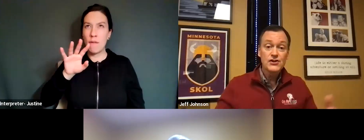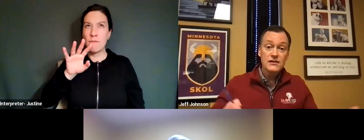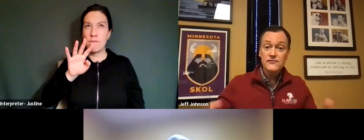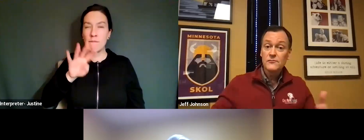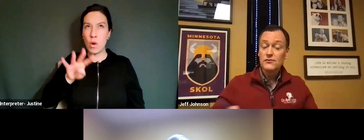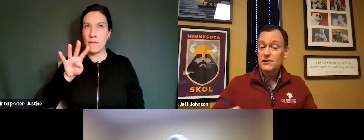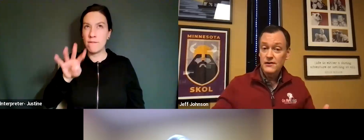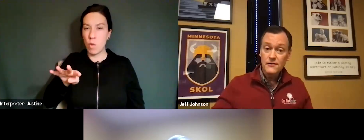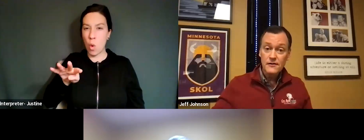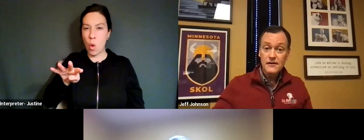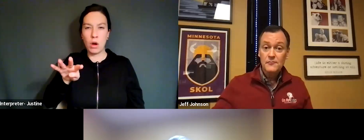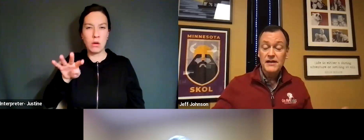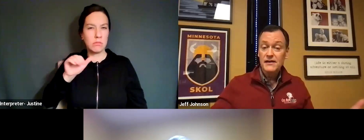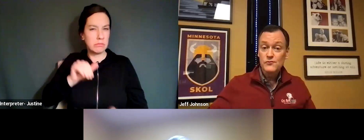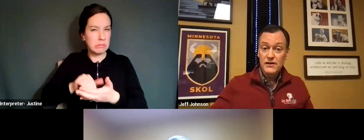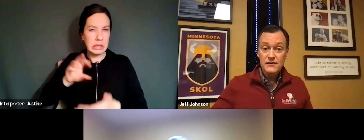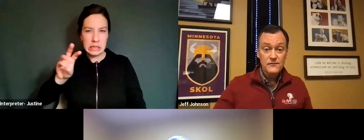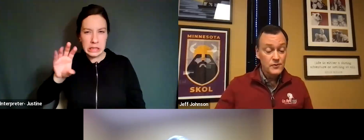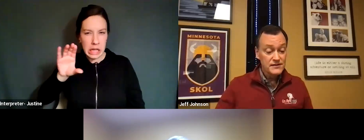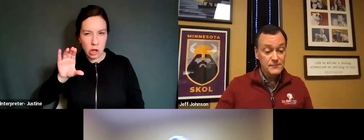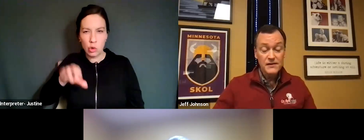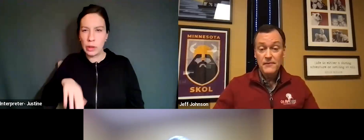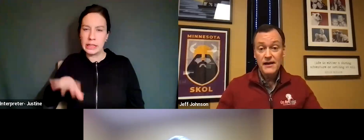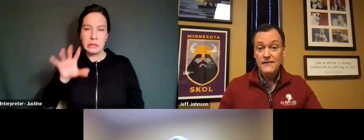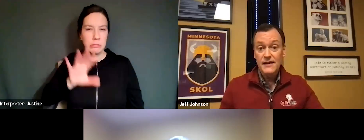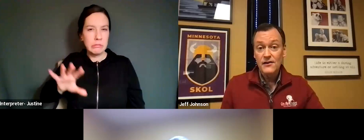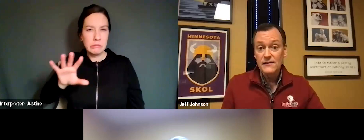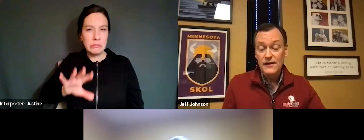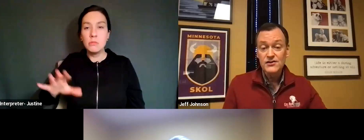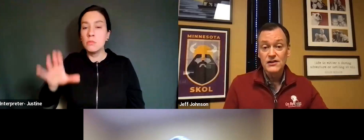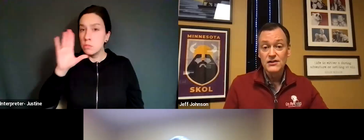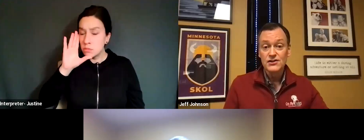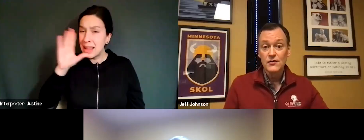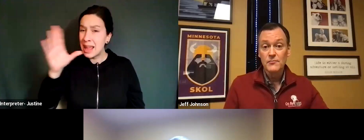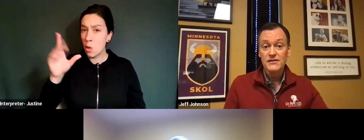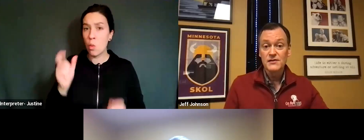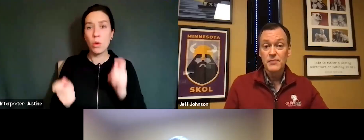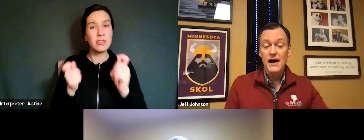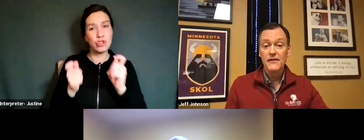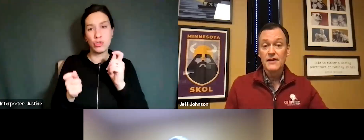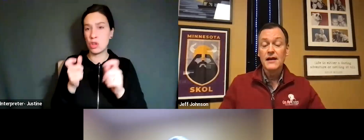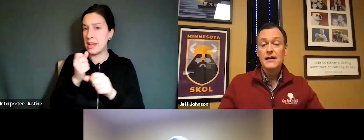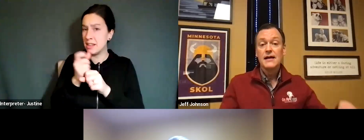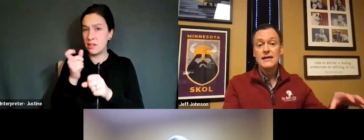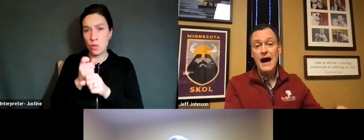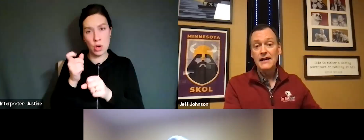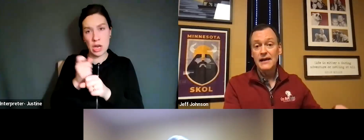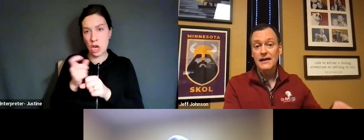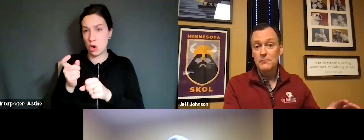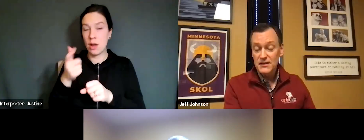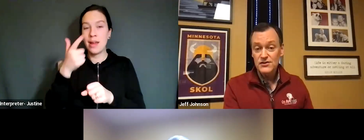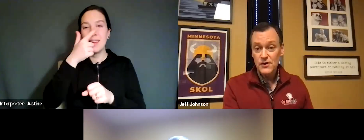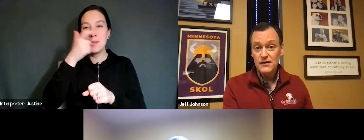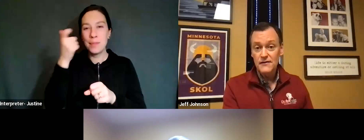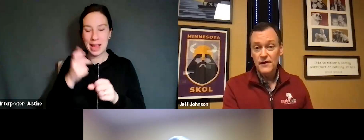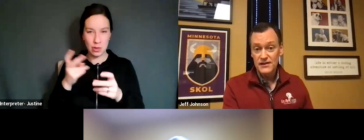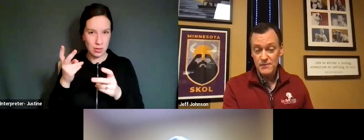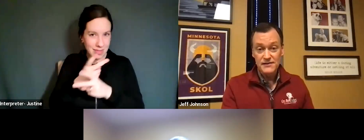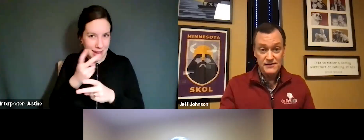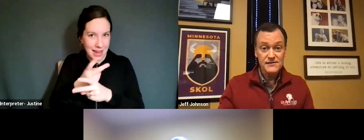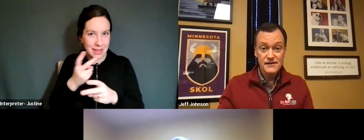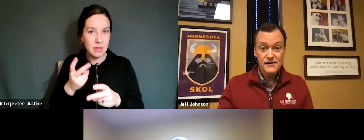That's going to change from year to year because we simply make the calculation each year based upon the